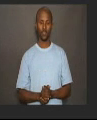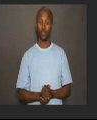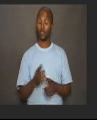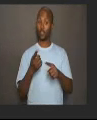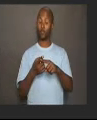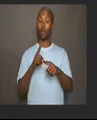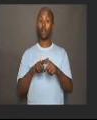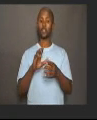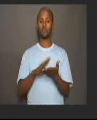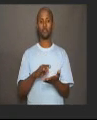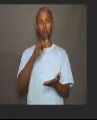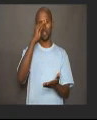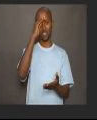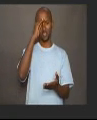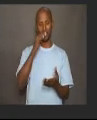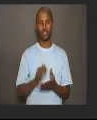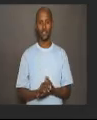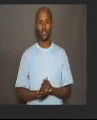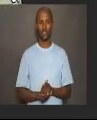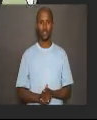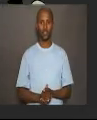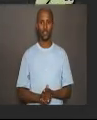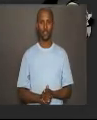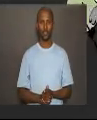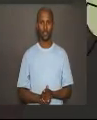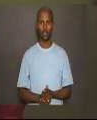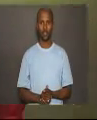Let's get back to our lesson.